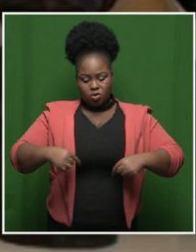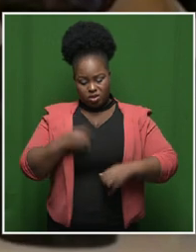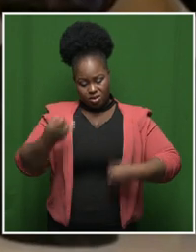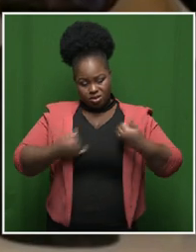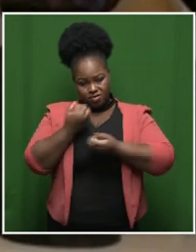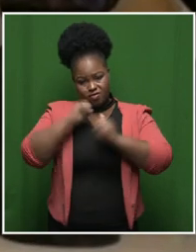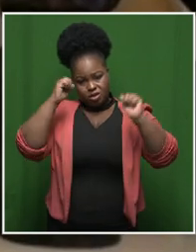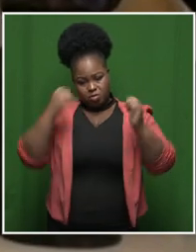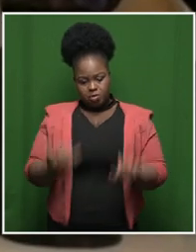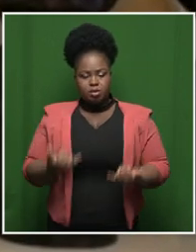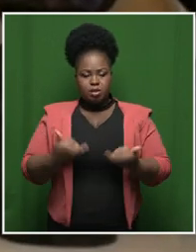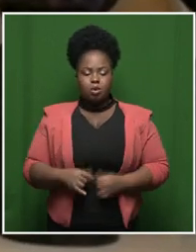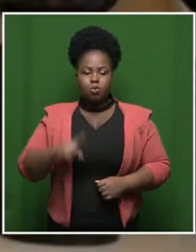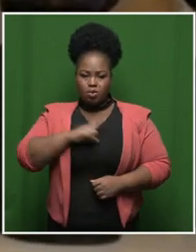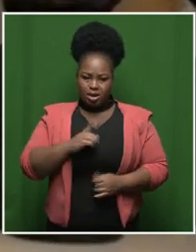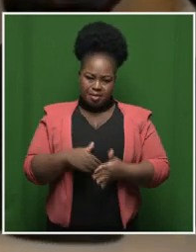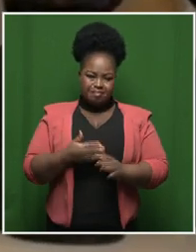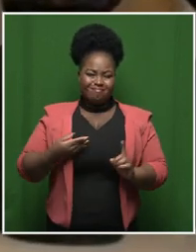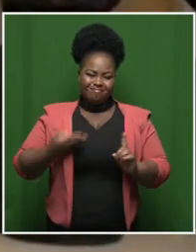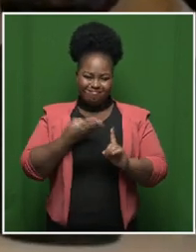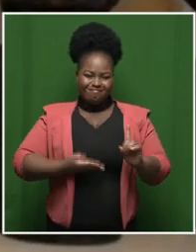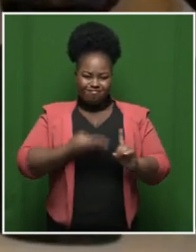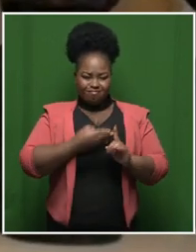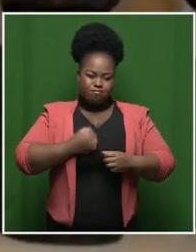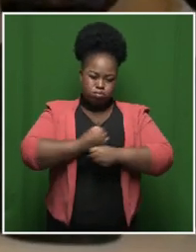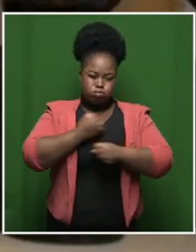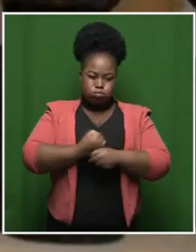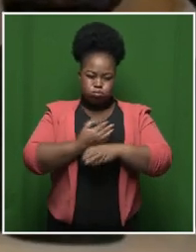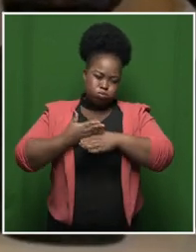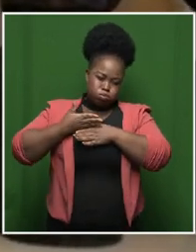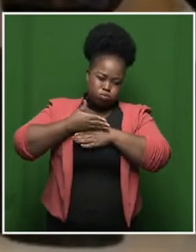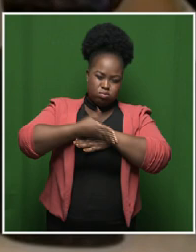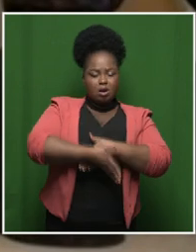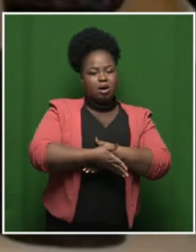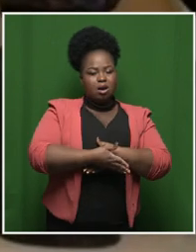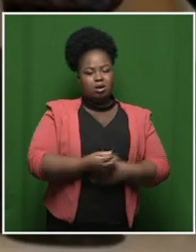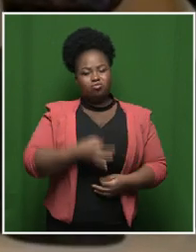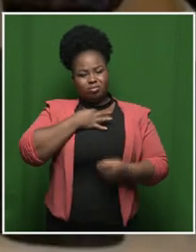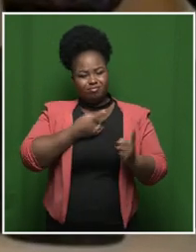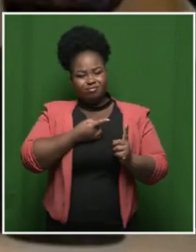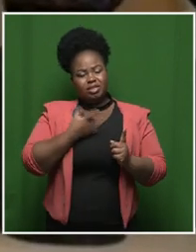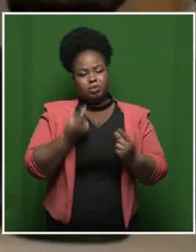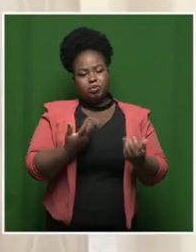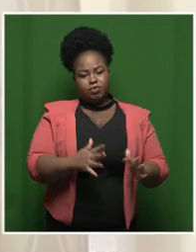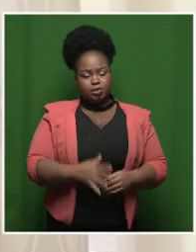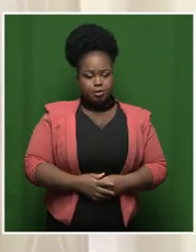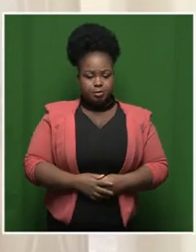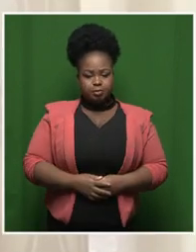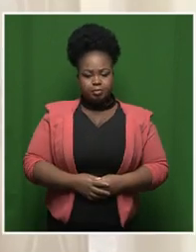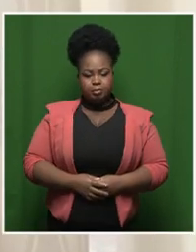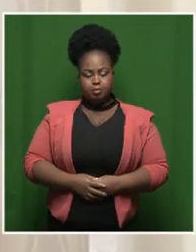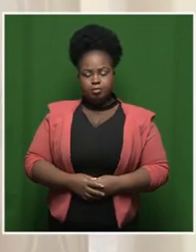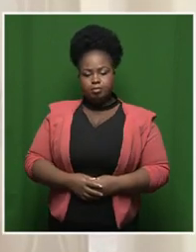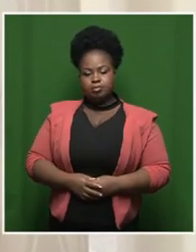enjoying today is because of the sacrifices that Mluleki George have made. The